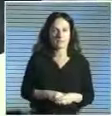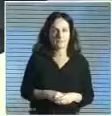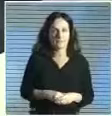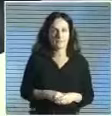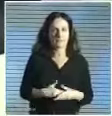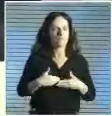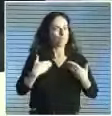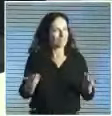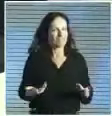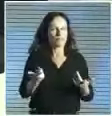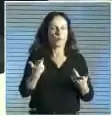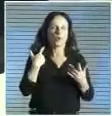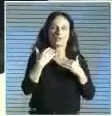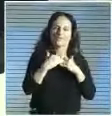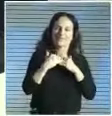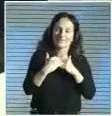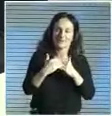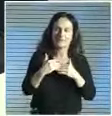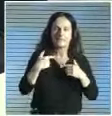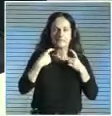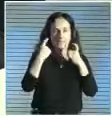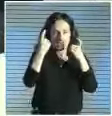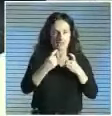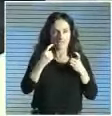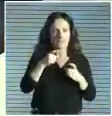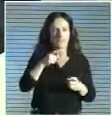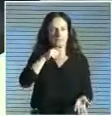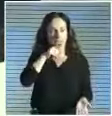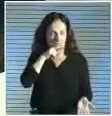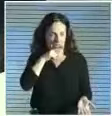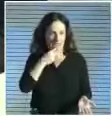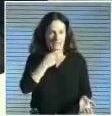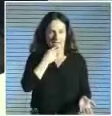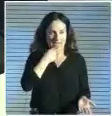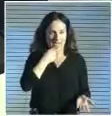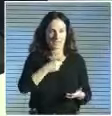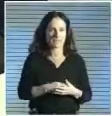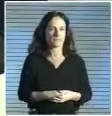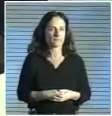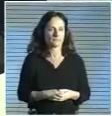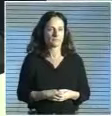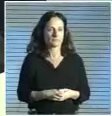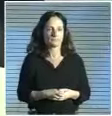the conversation, because normally this kind of explanation I am better in Spanish. But in any case,